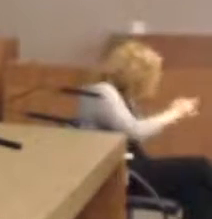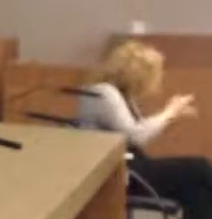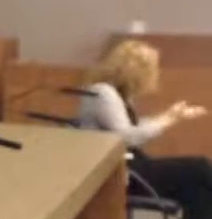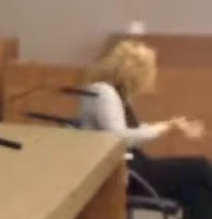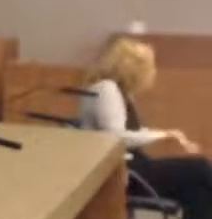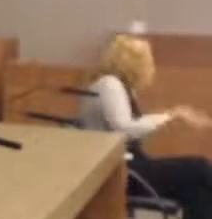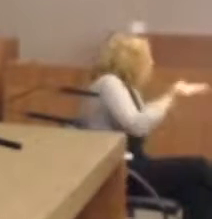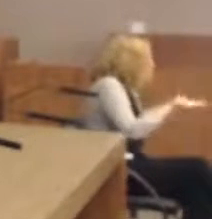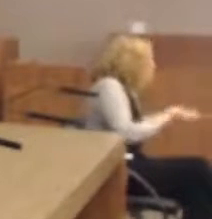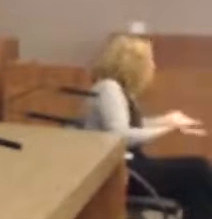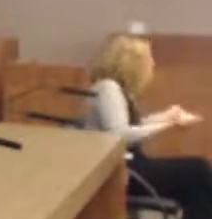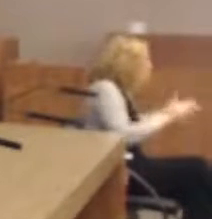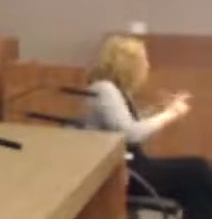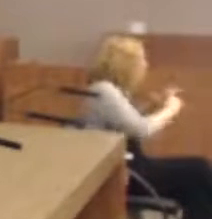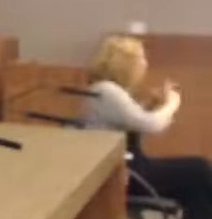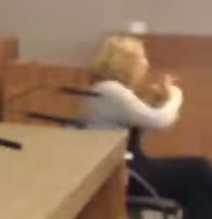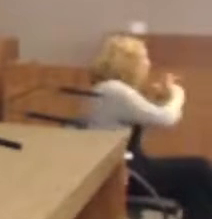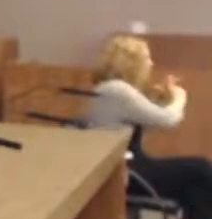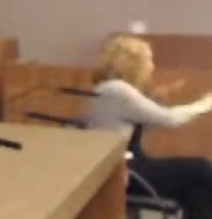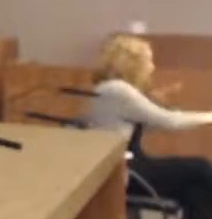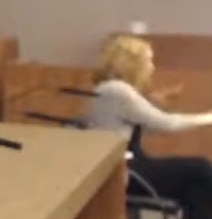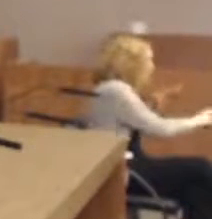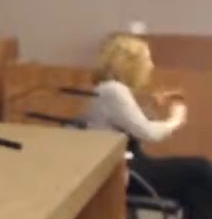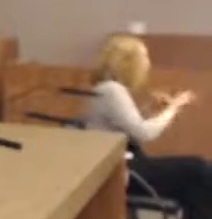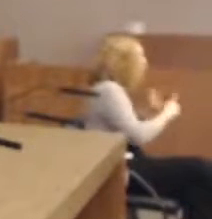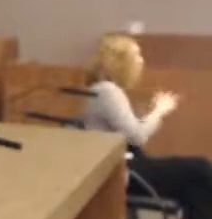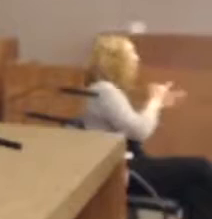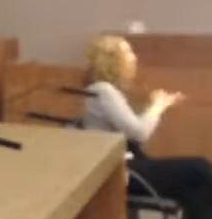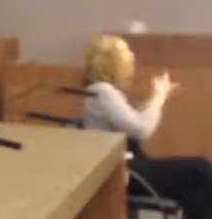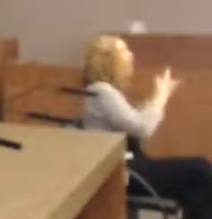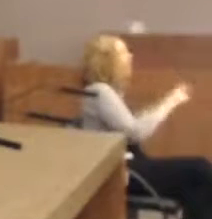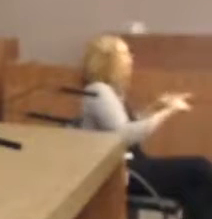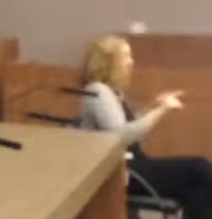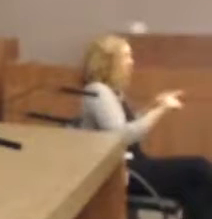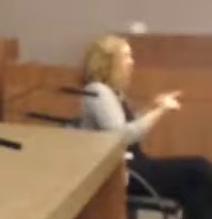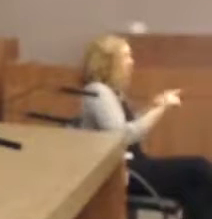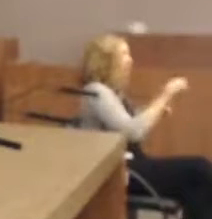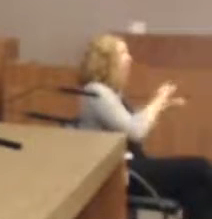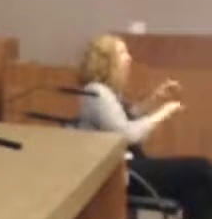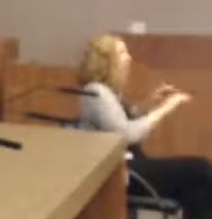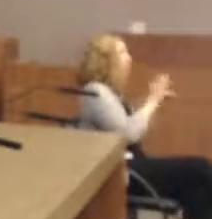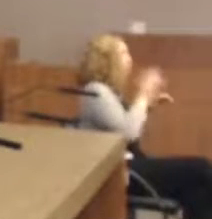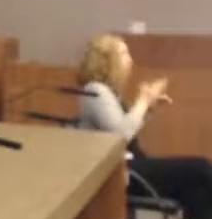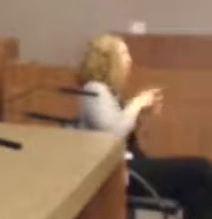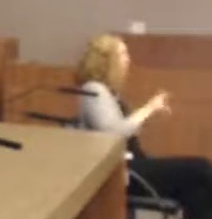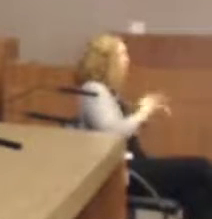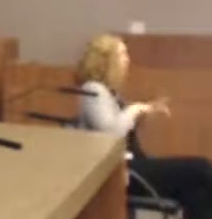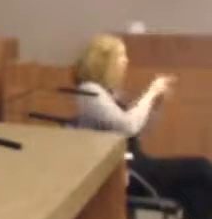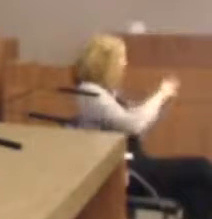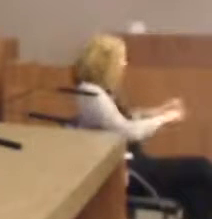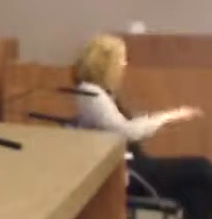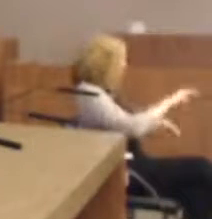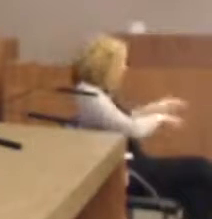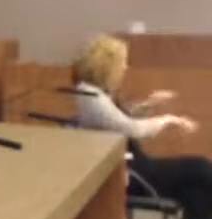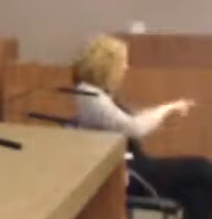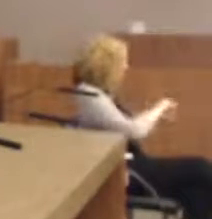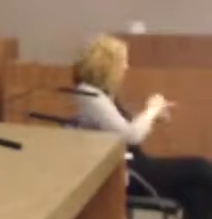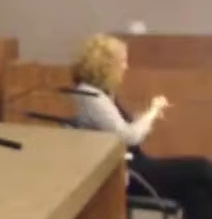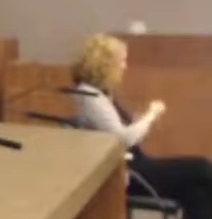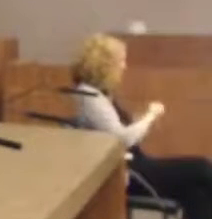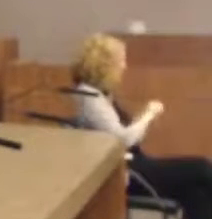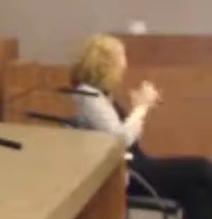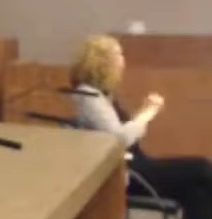to get away. All of that stuff is going to start happening, and those chemicals are going to let us assess the situation. We're going to make